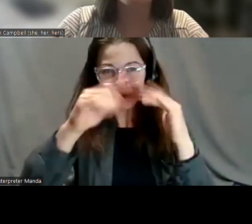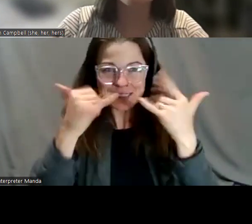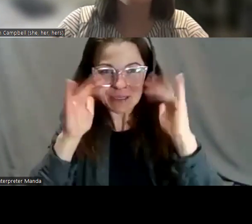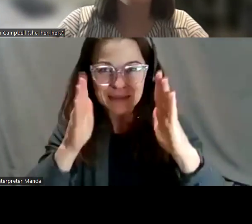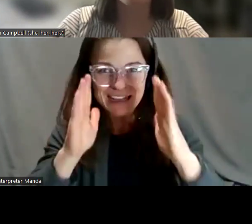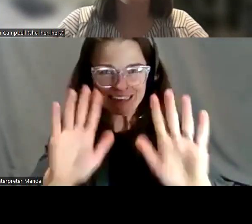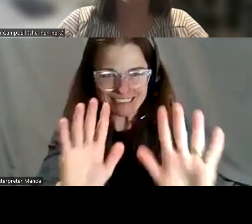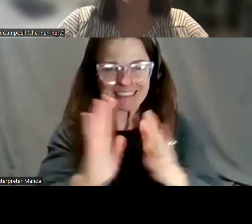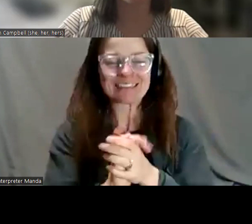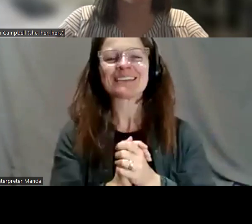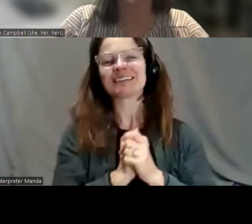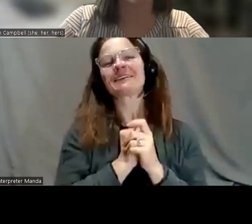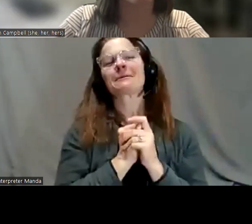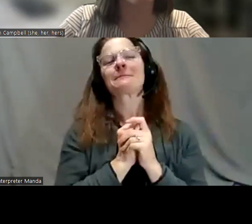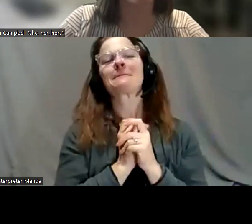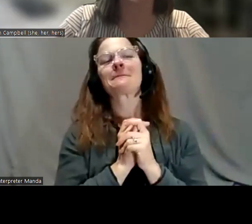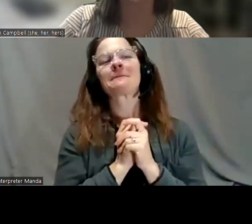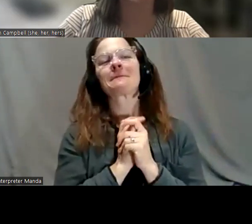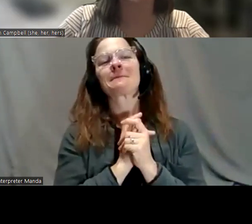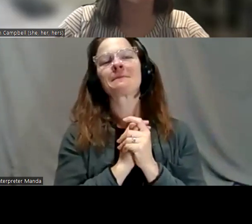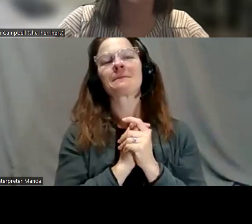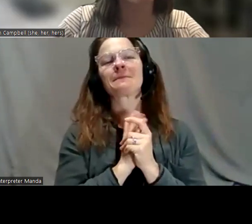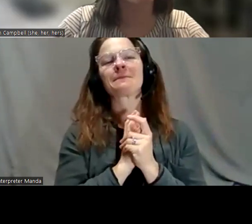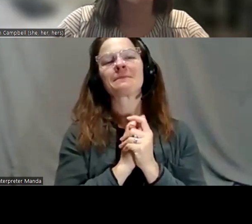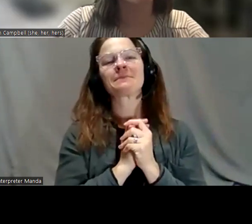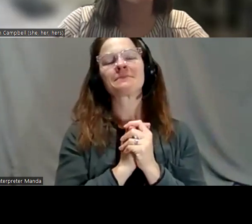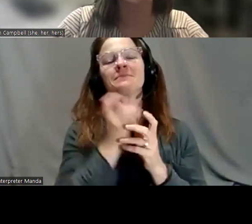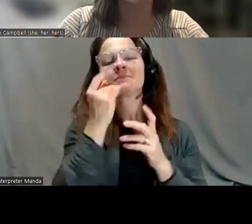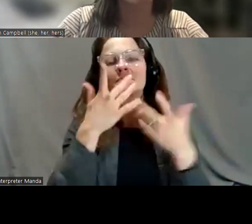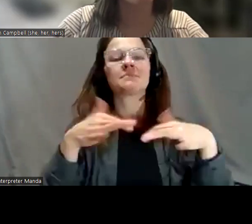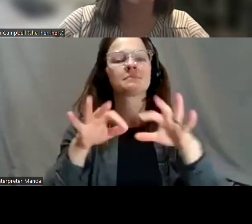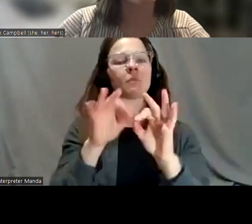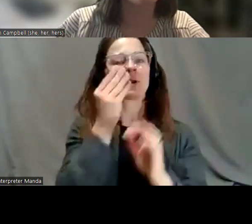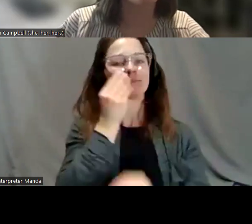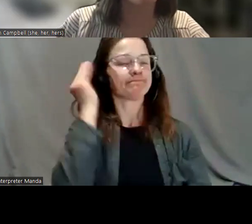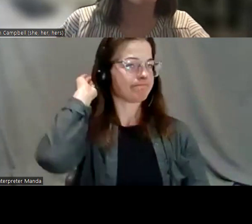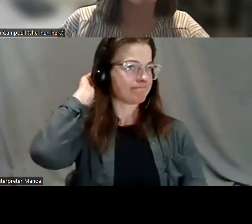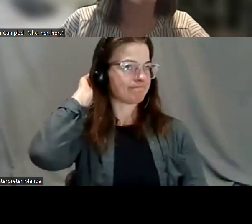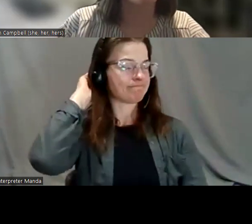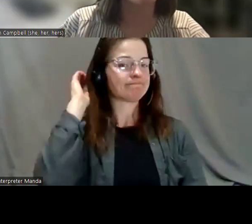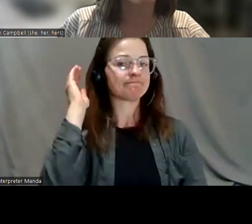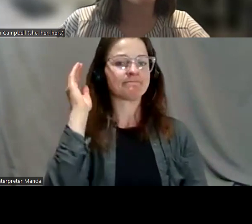talking. But the thing to remember is that even